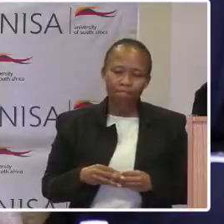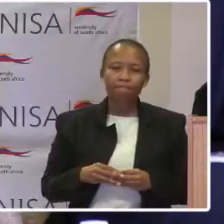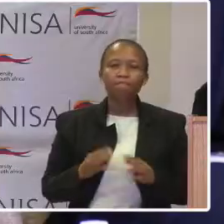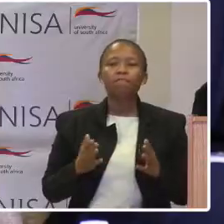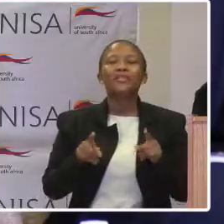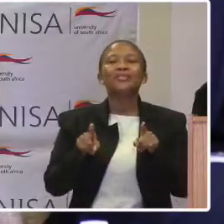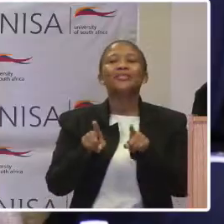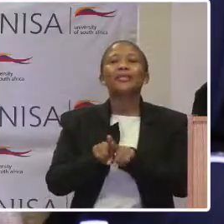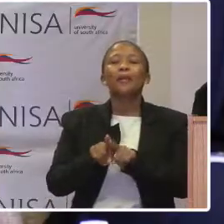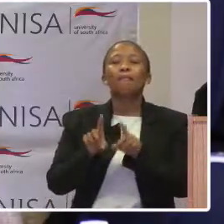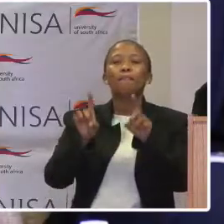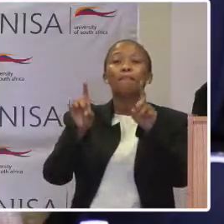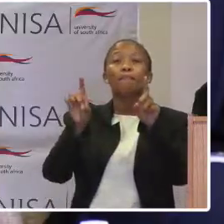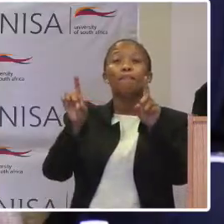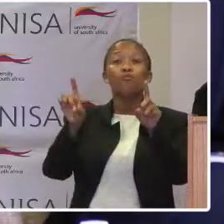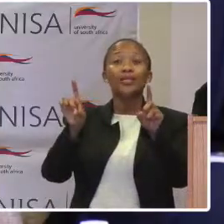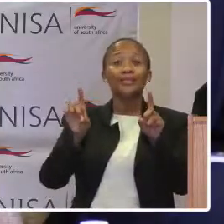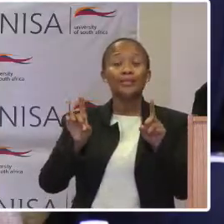principles of